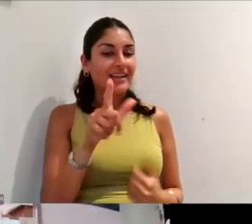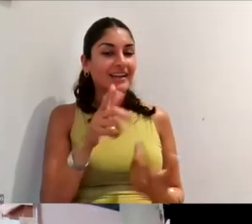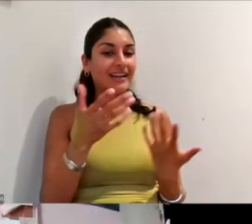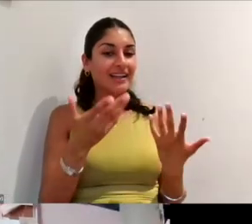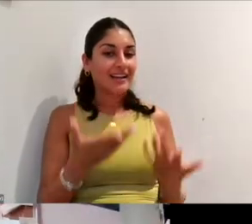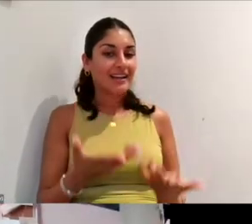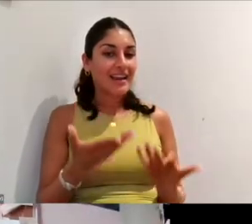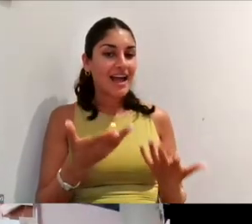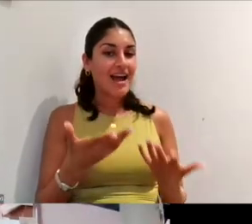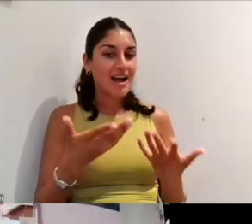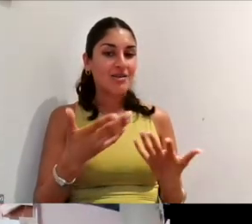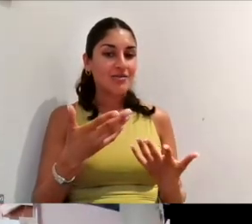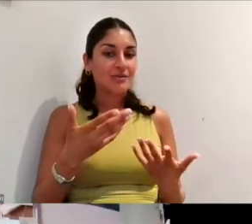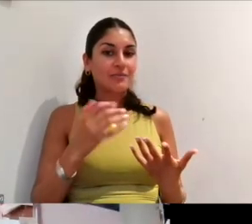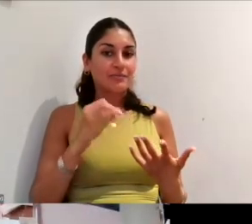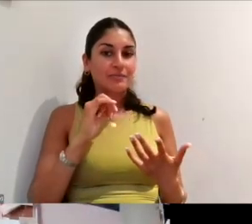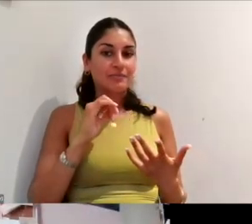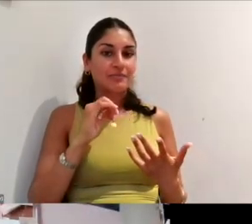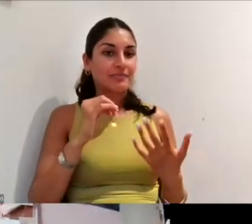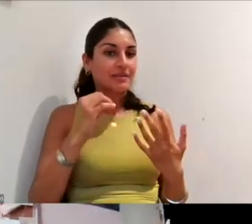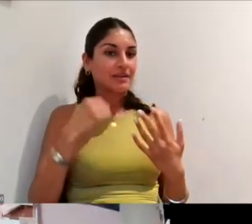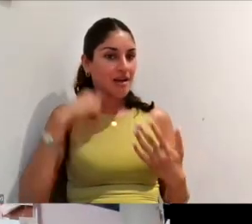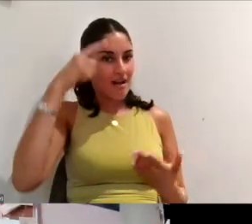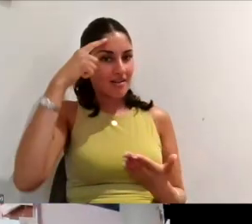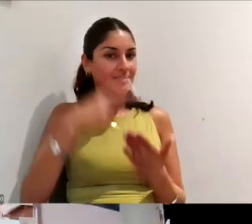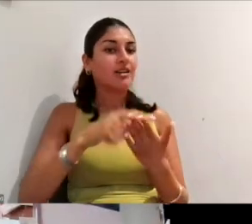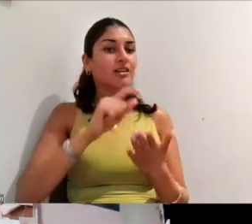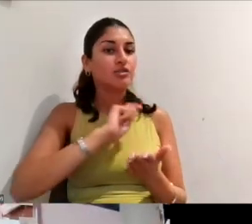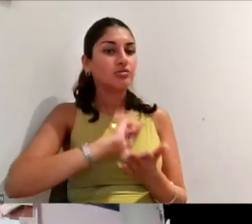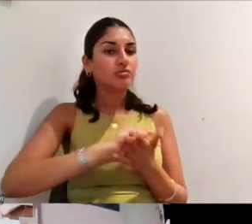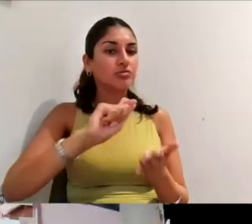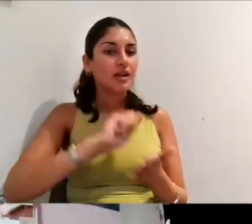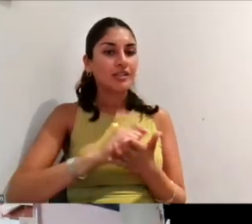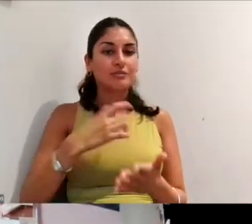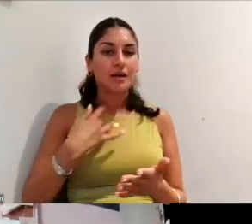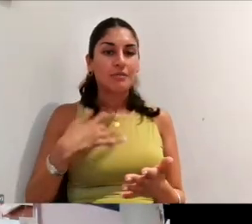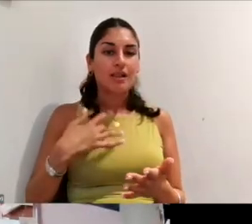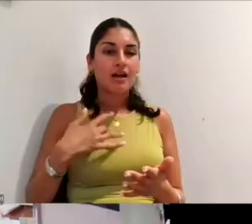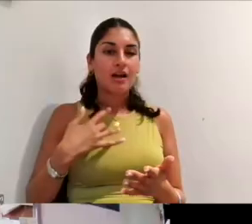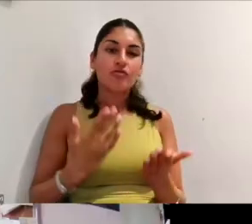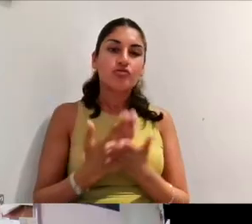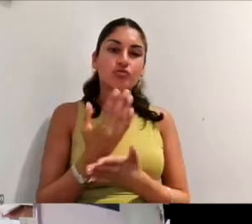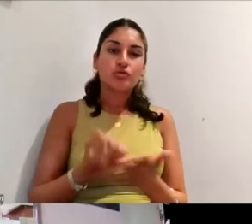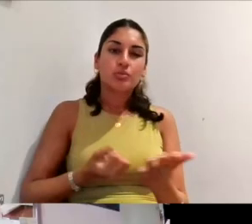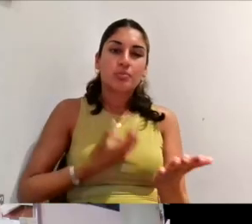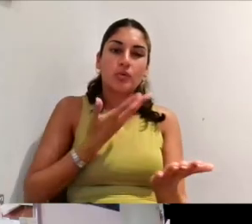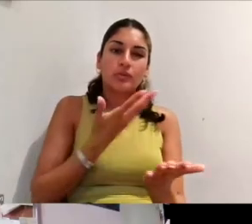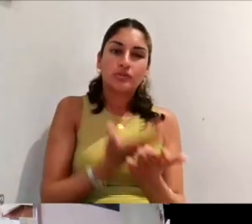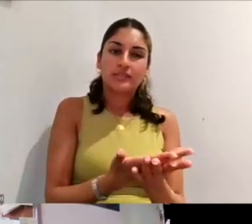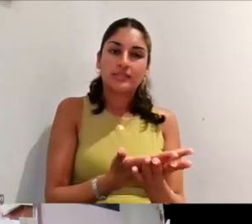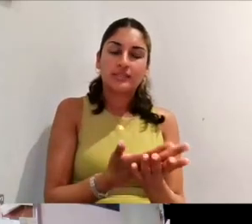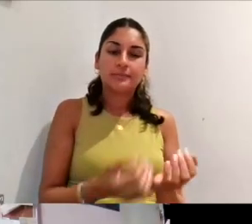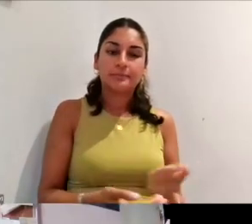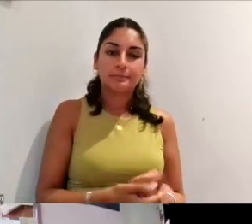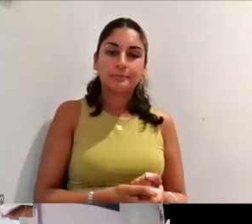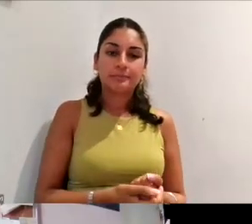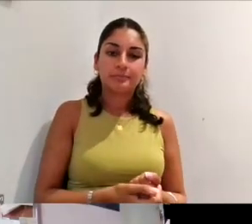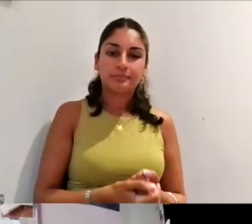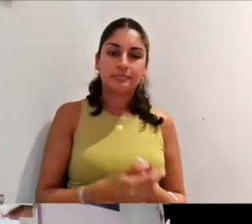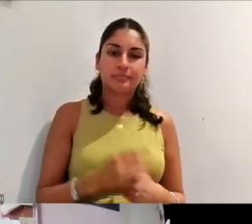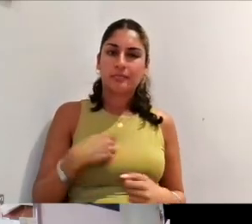about my life through poetry. It was